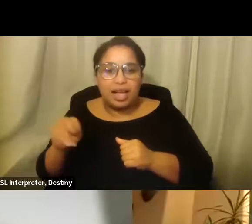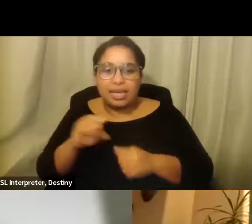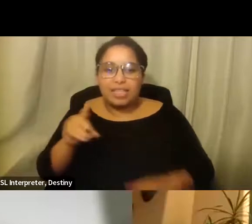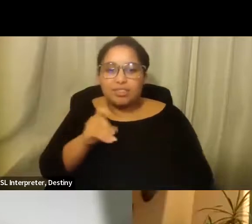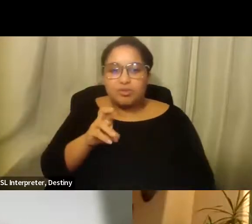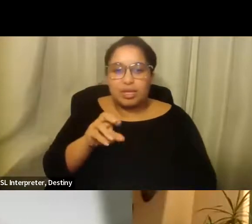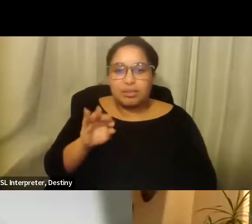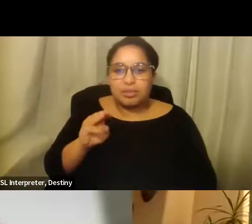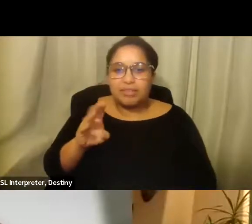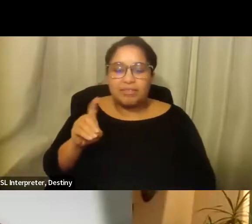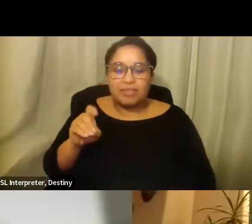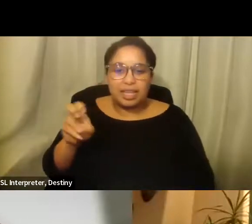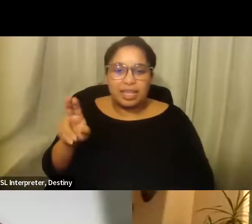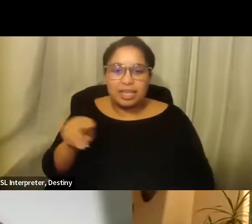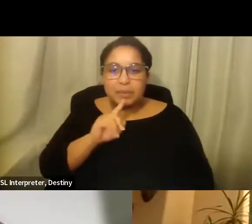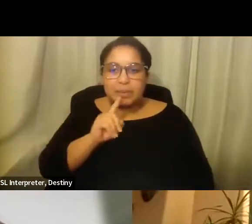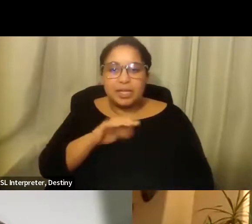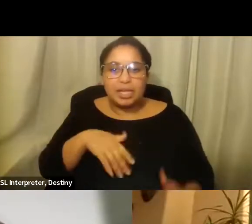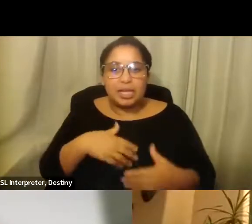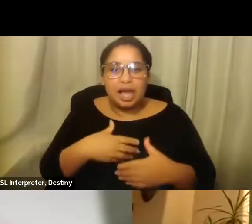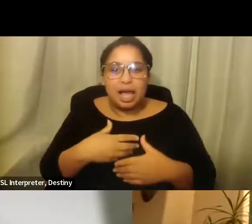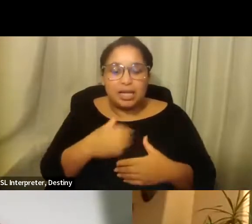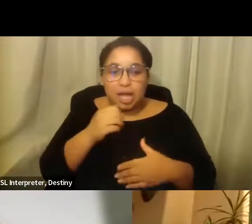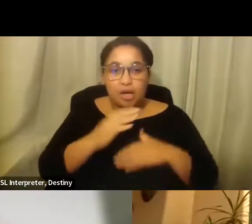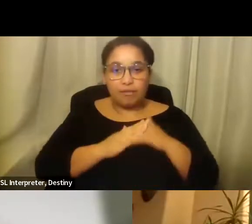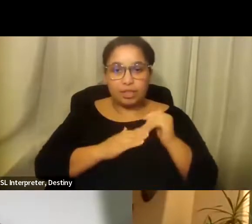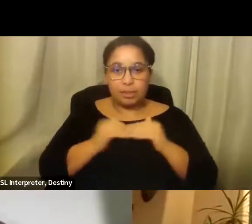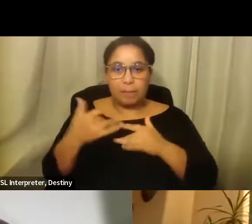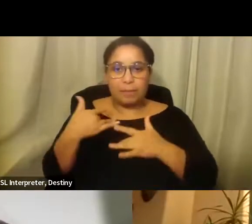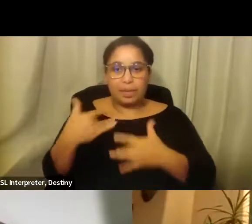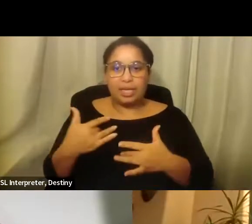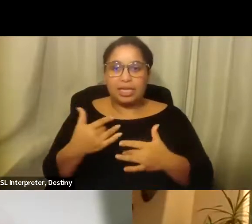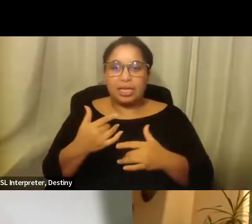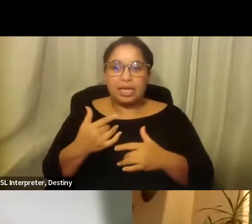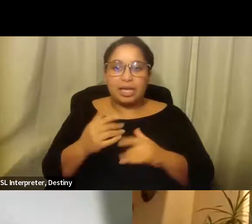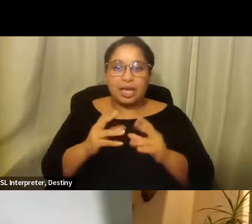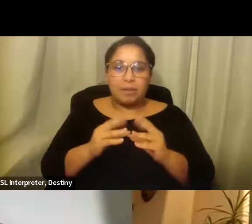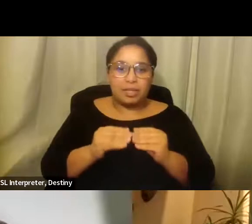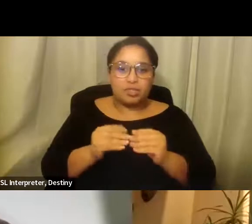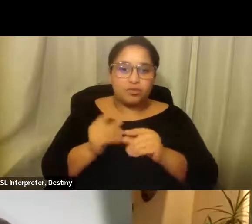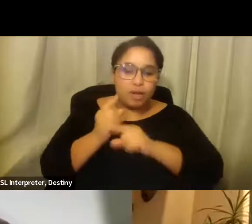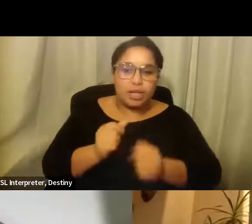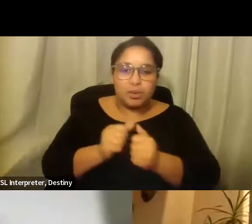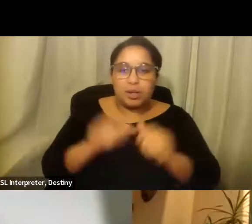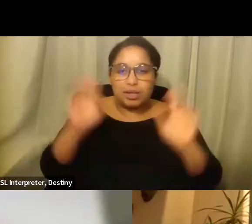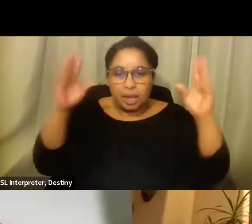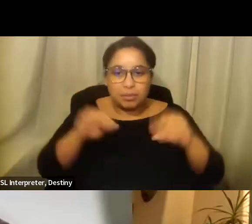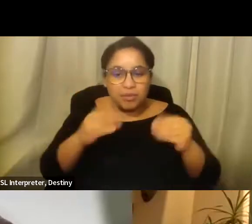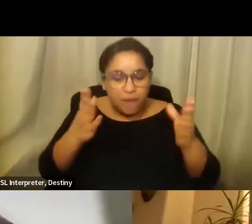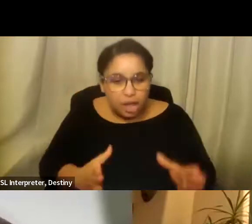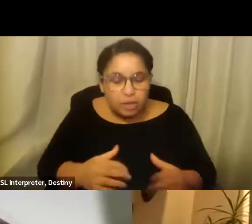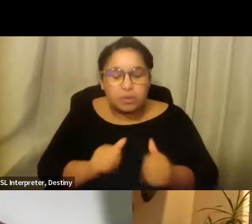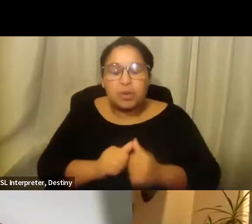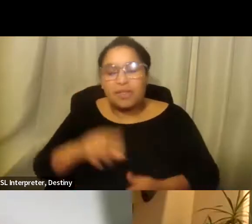really stepped out of her comfort zone. She's comfortable and meets regularly with our ambulance providers, with